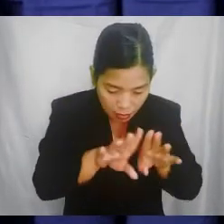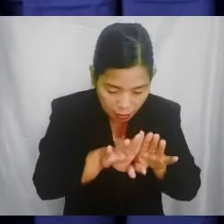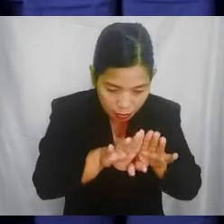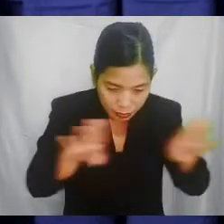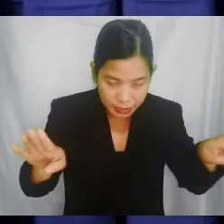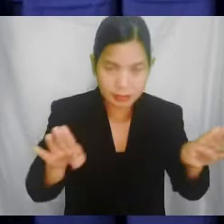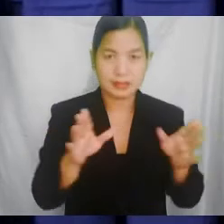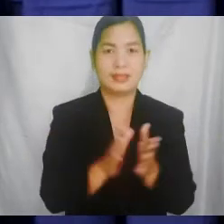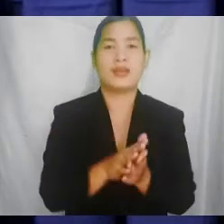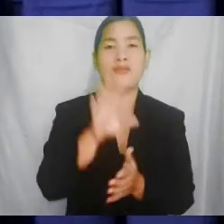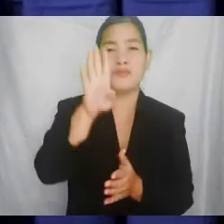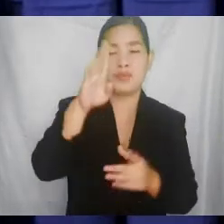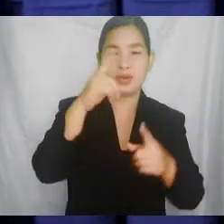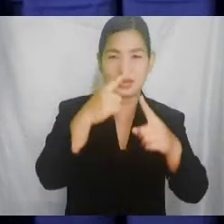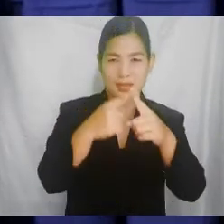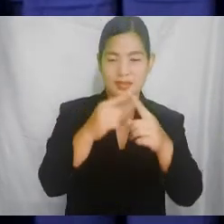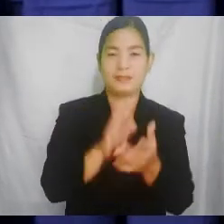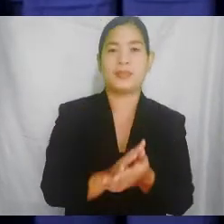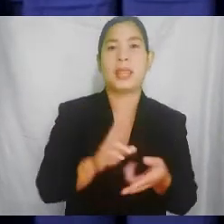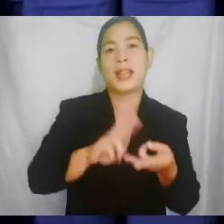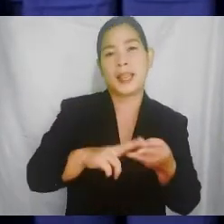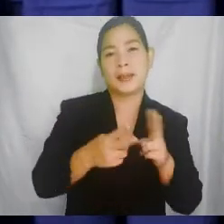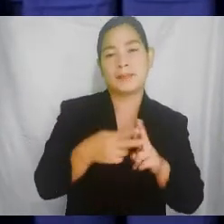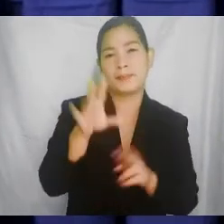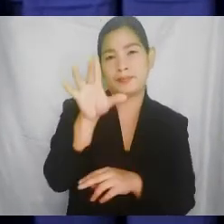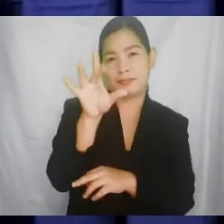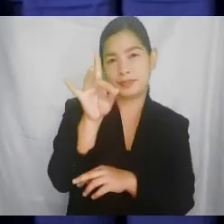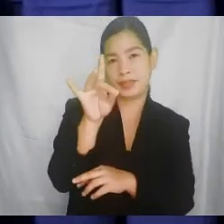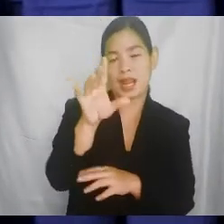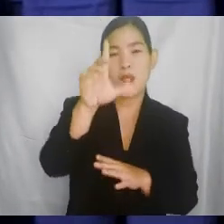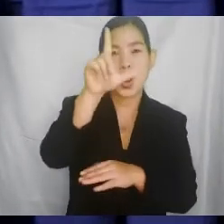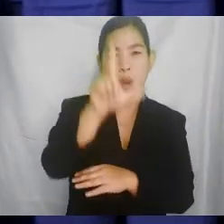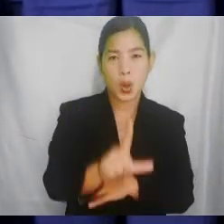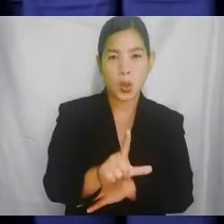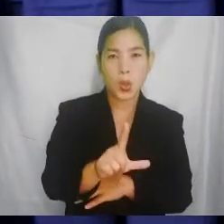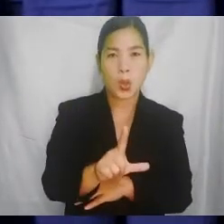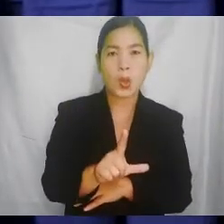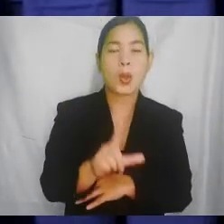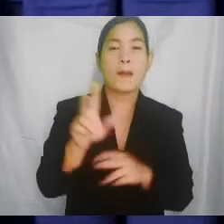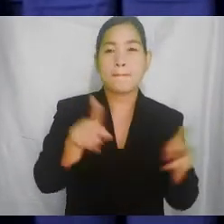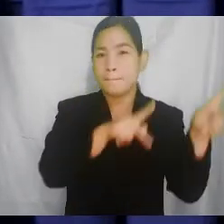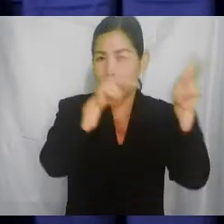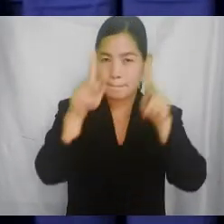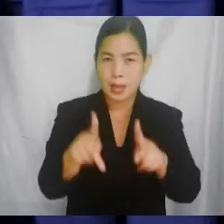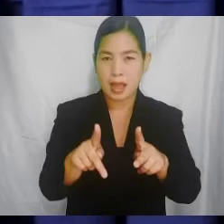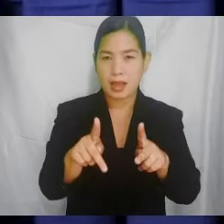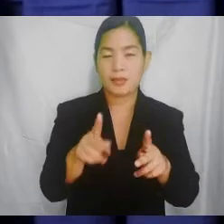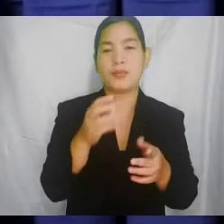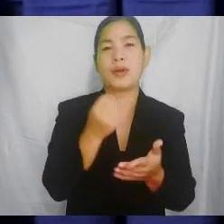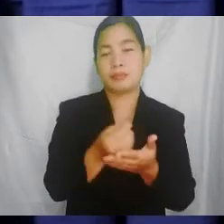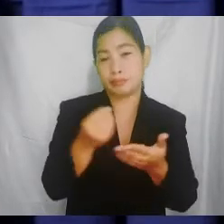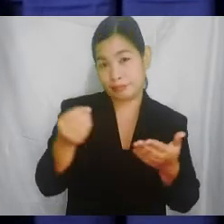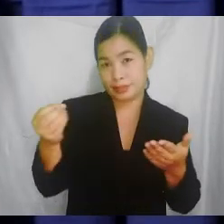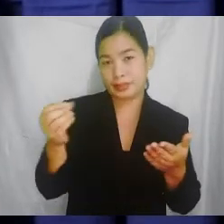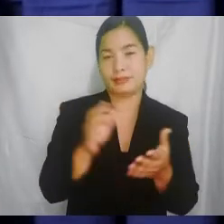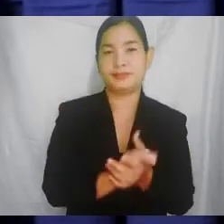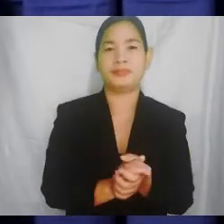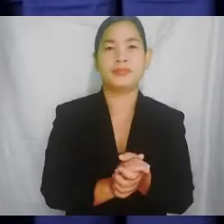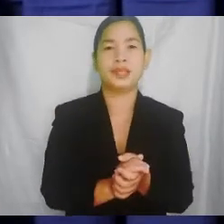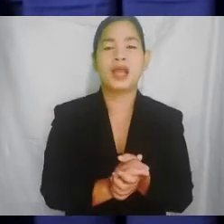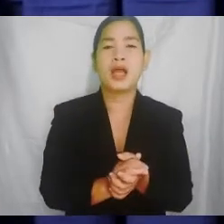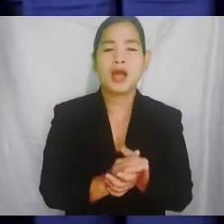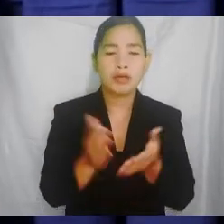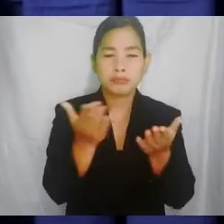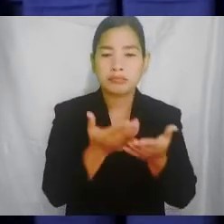For number 8, the answer is low power objective, which contains lenses that magnify